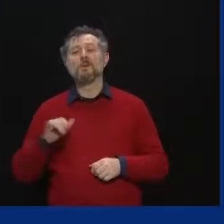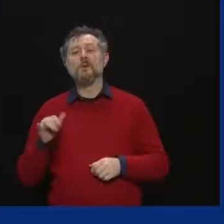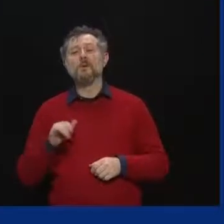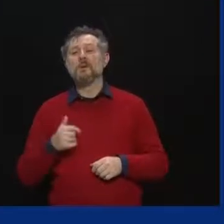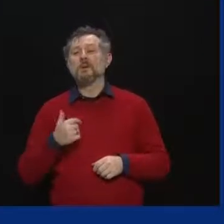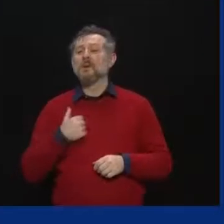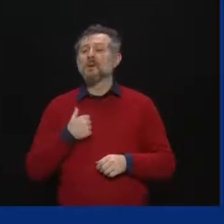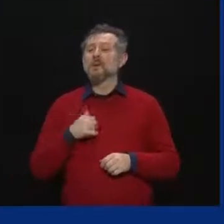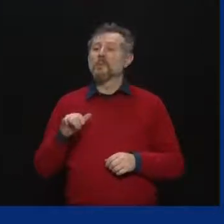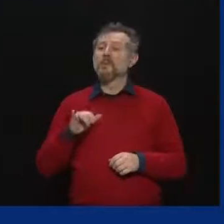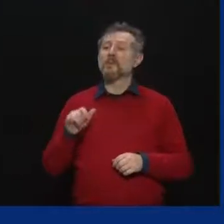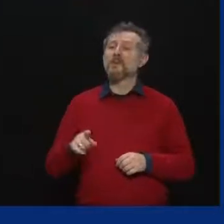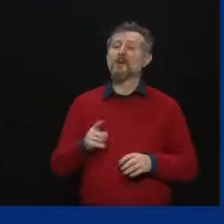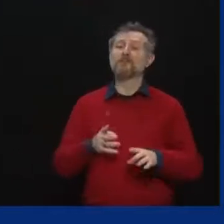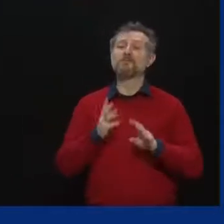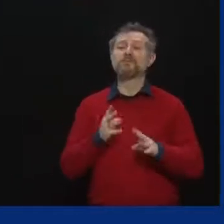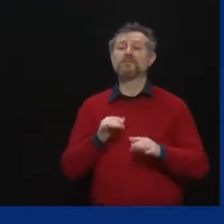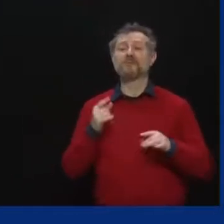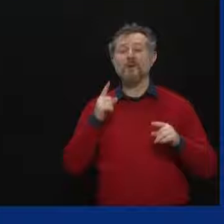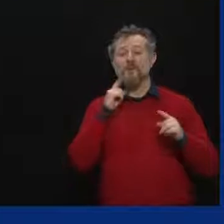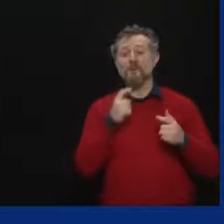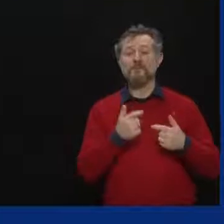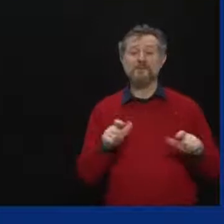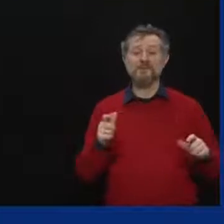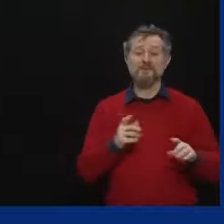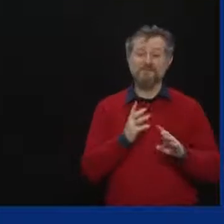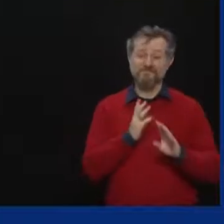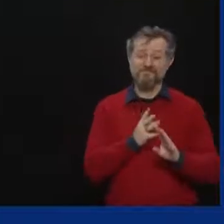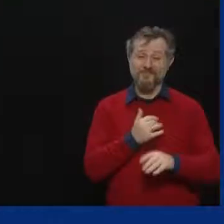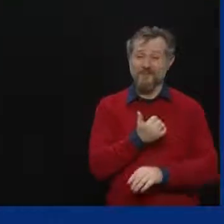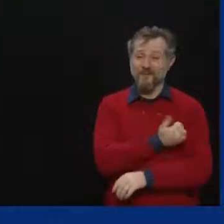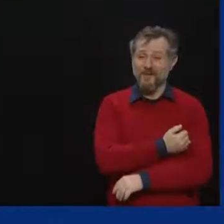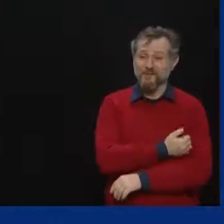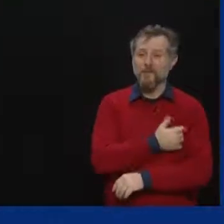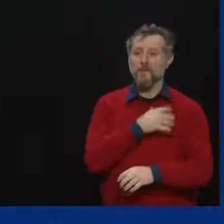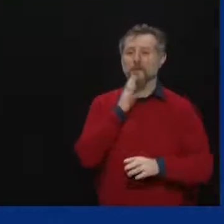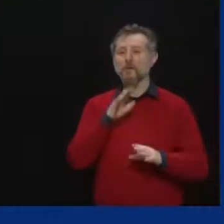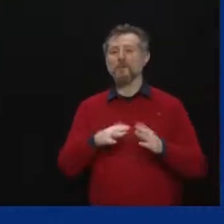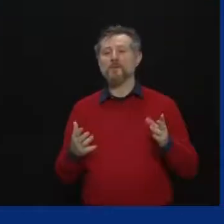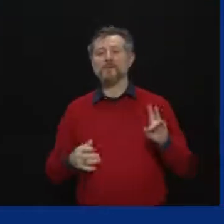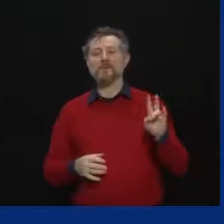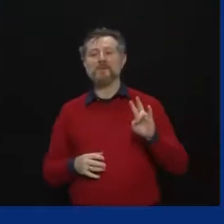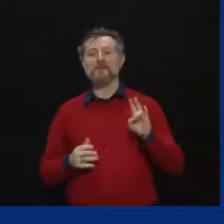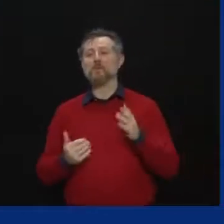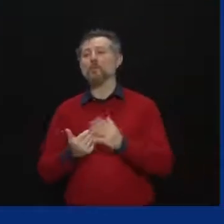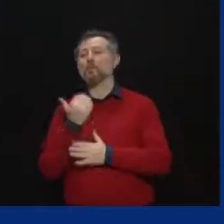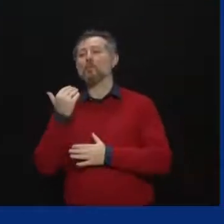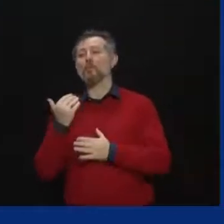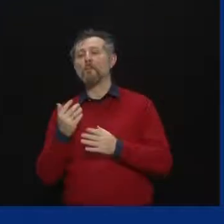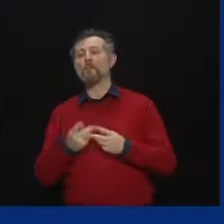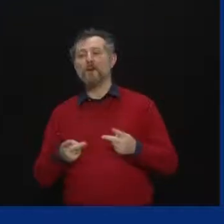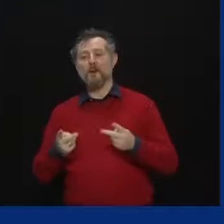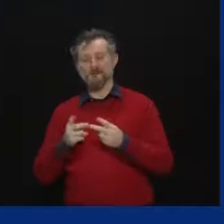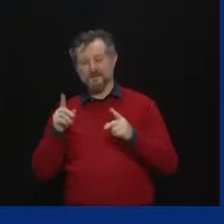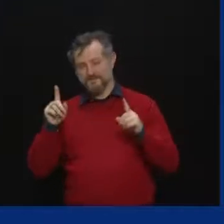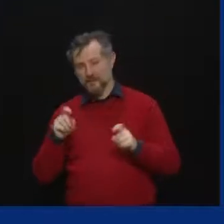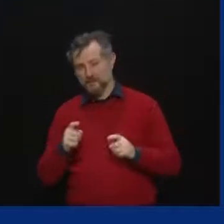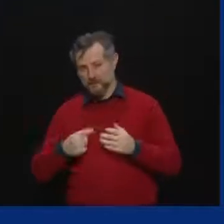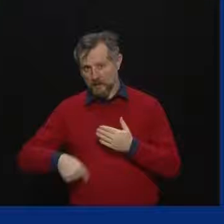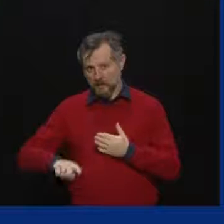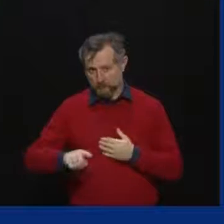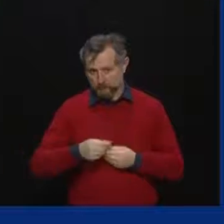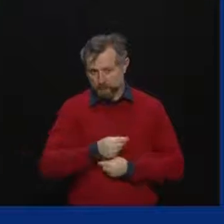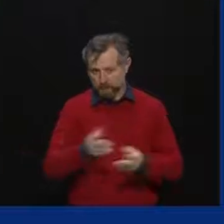sites, as Catherine said. We're opening up 7 new testing locations next week, beginning the week of December